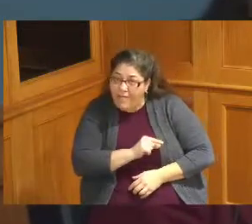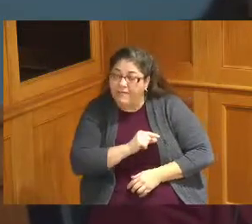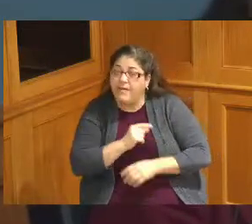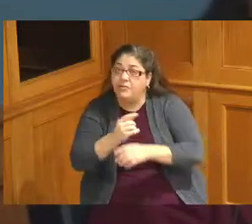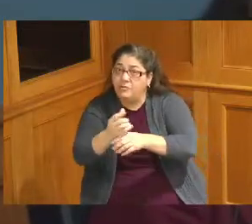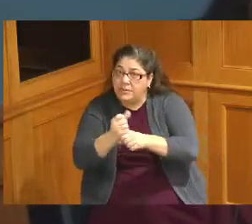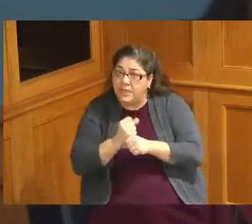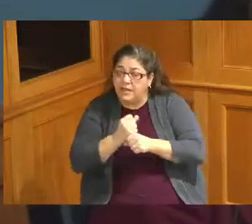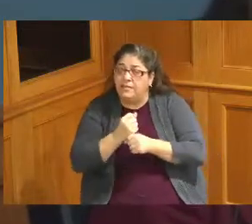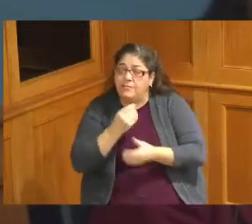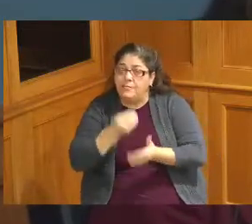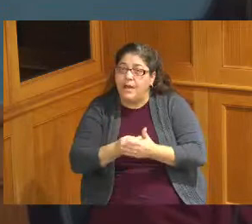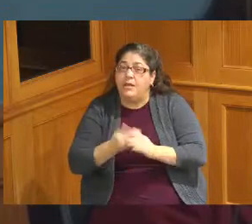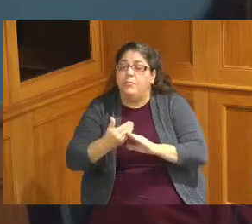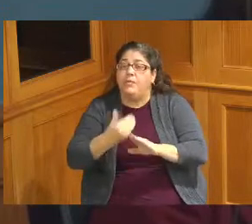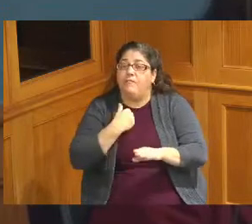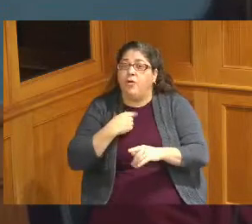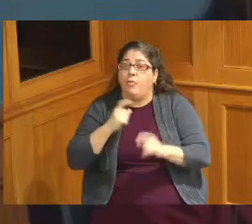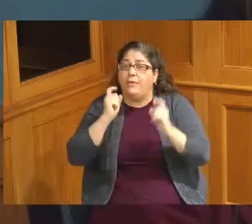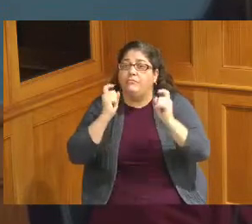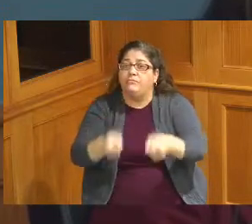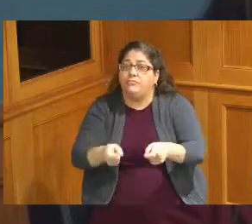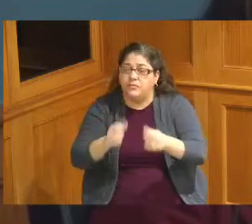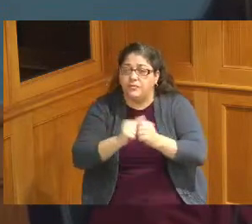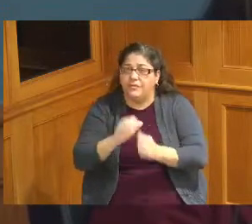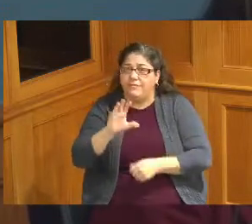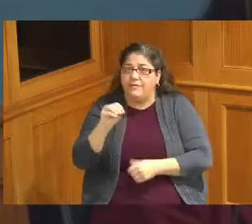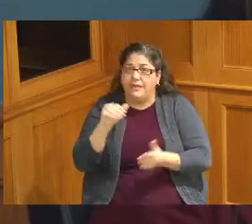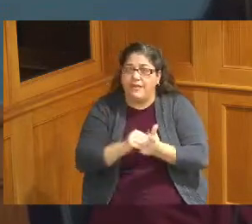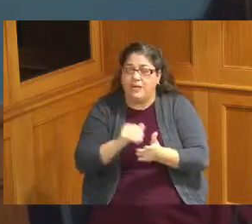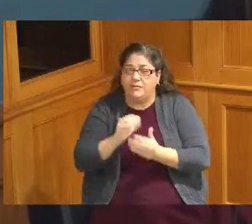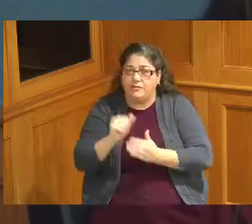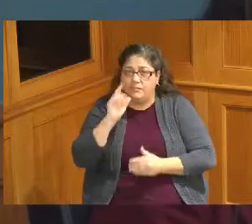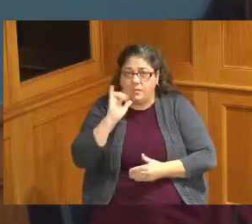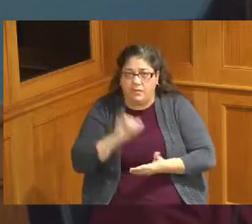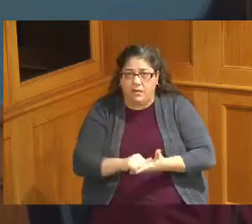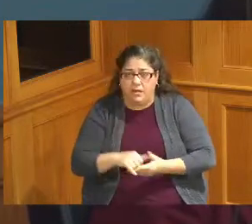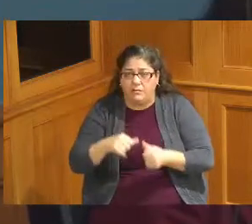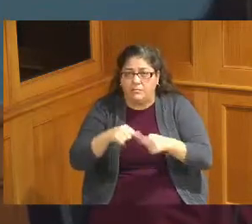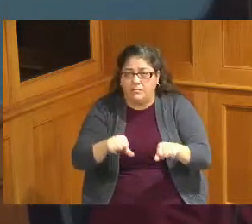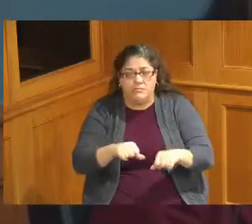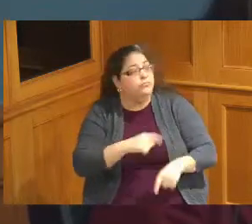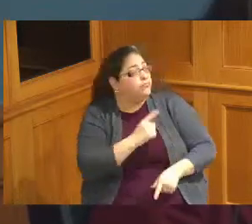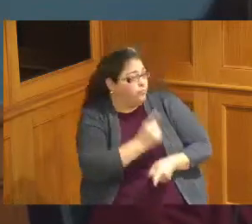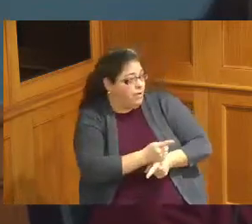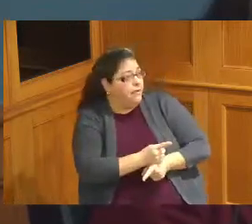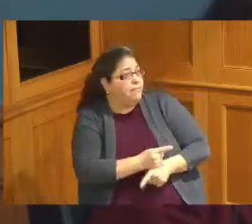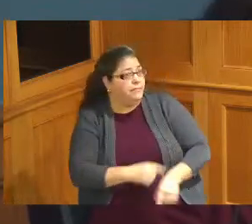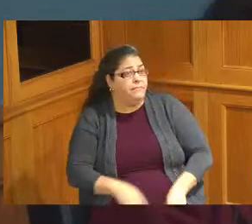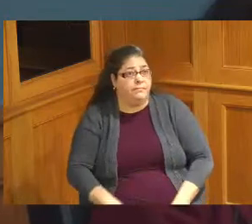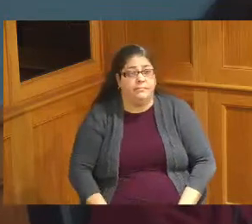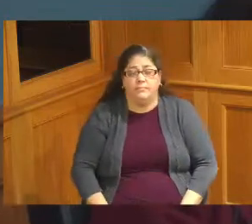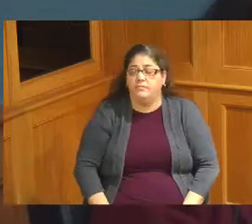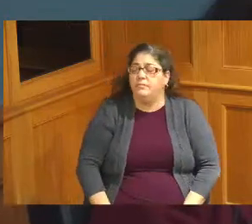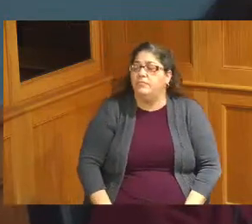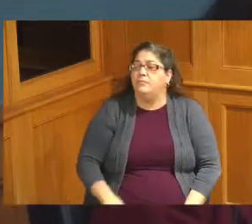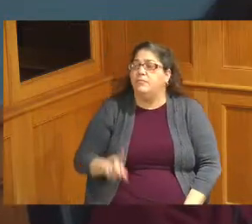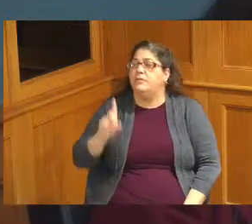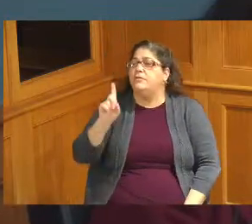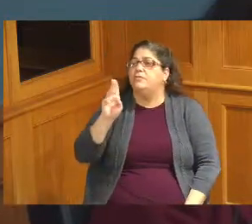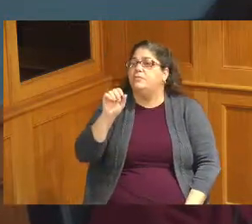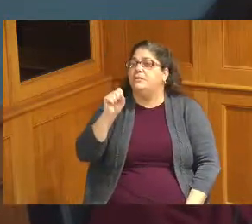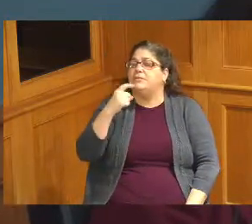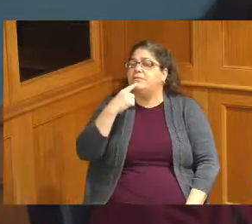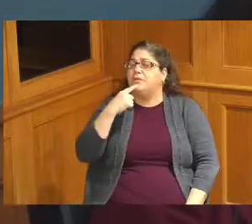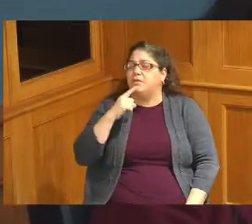the $50,000 is given to them for a down payment. Correct. Okay. Now I'm looking on the